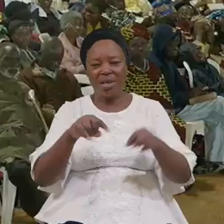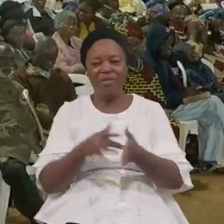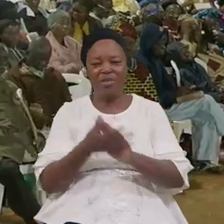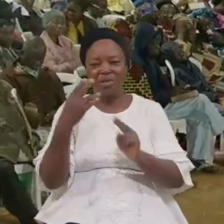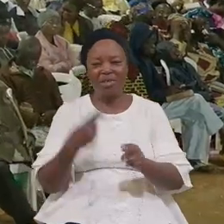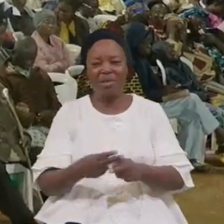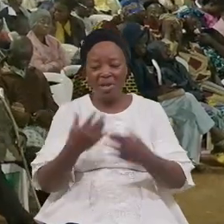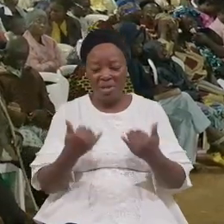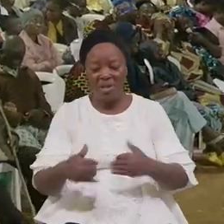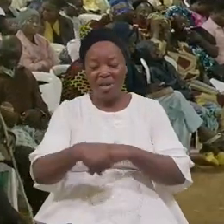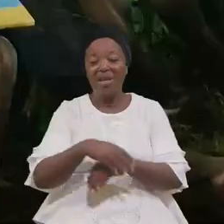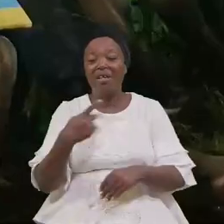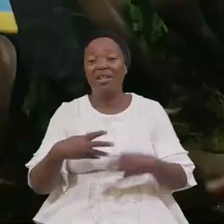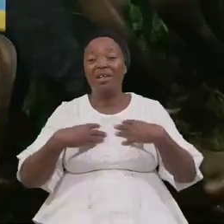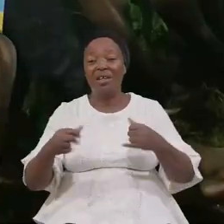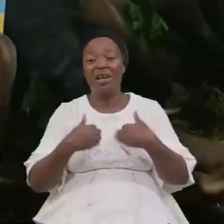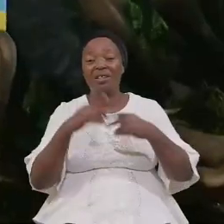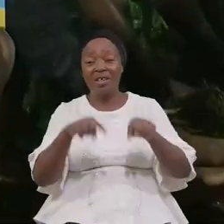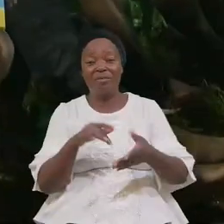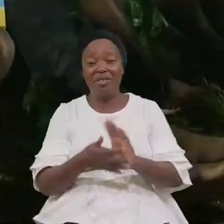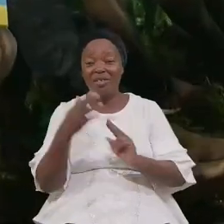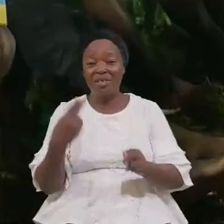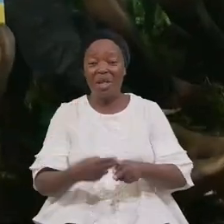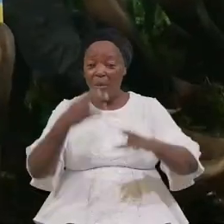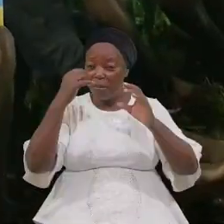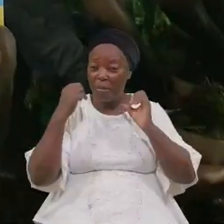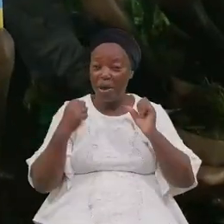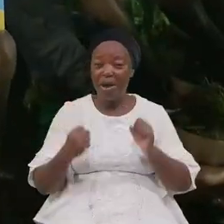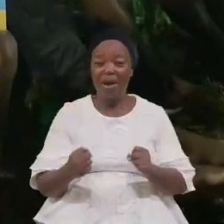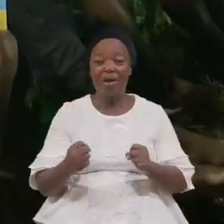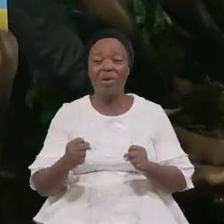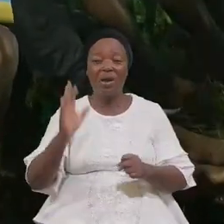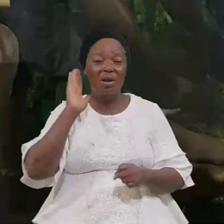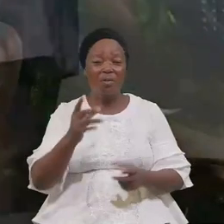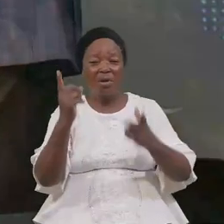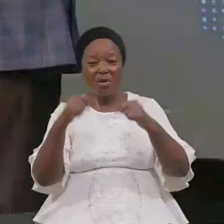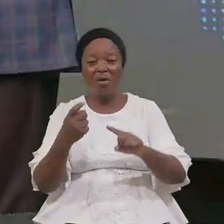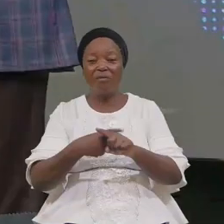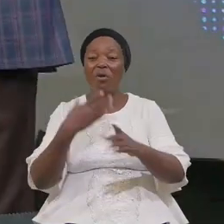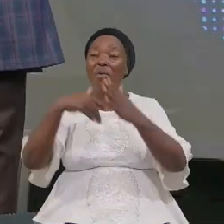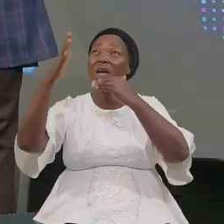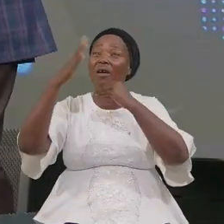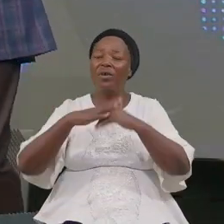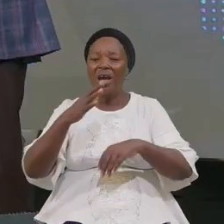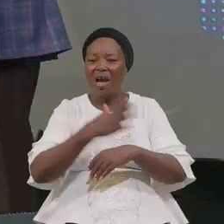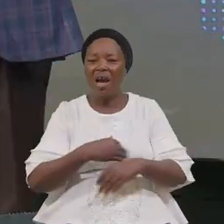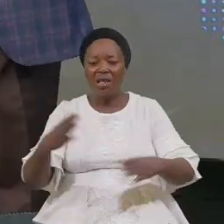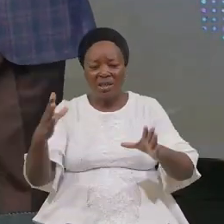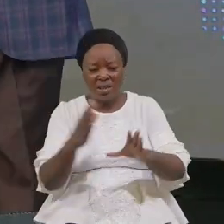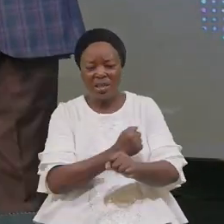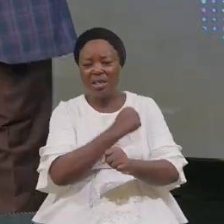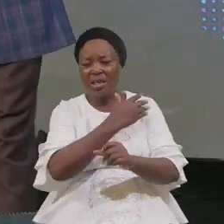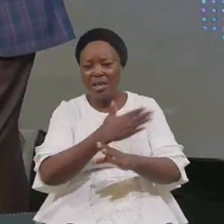Tonight the healing has come. Power will come from on high and roll